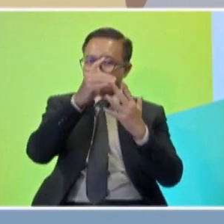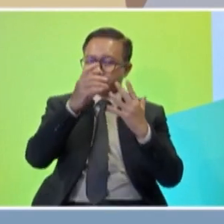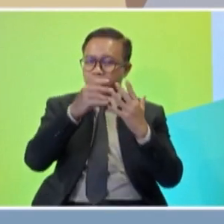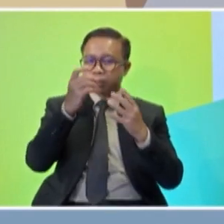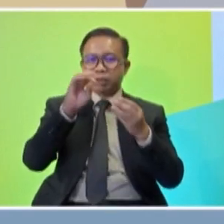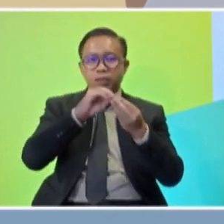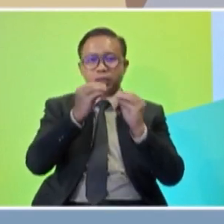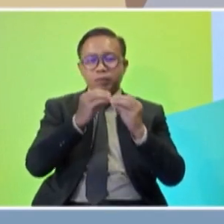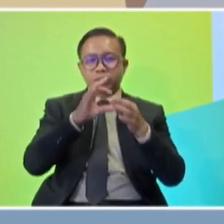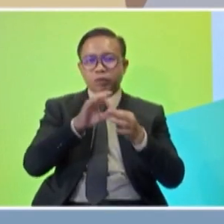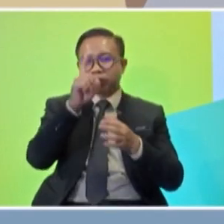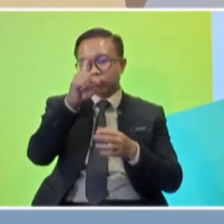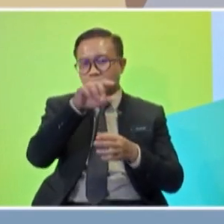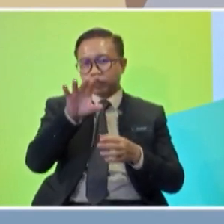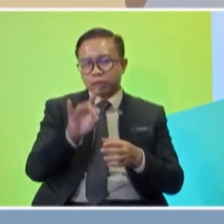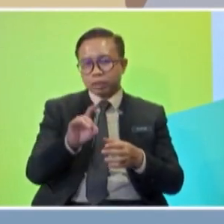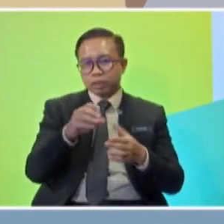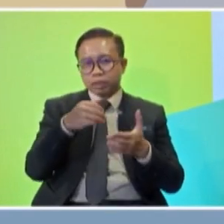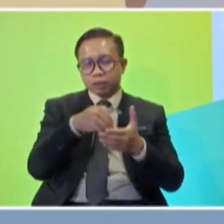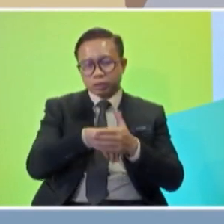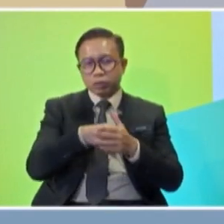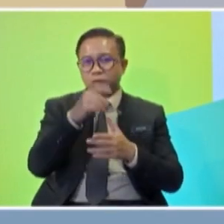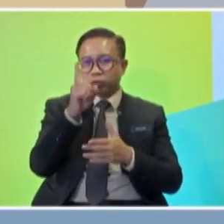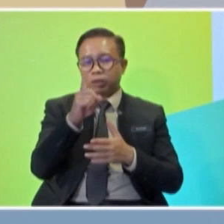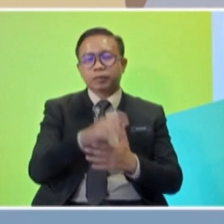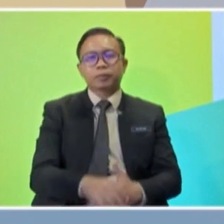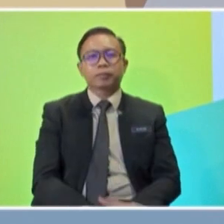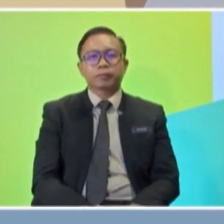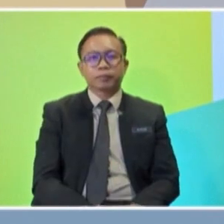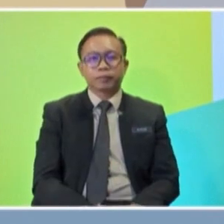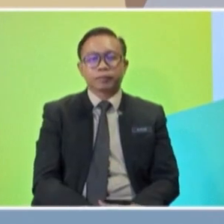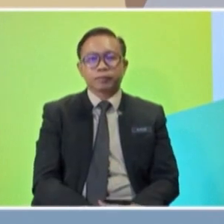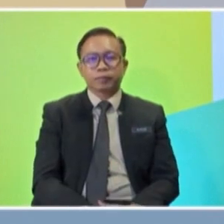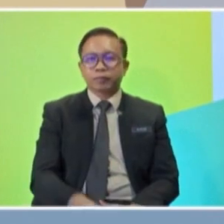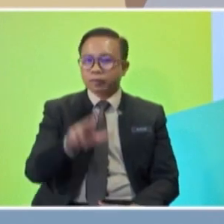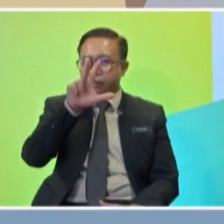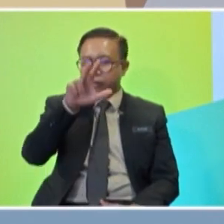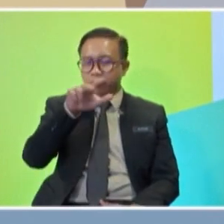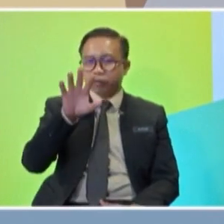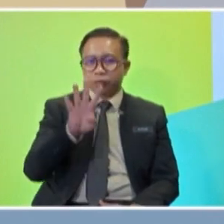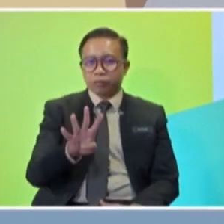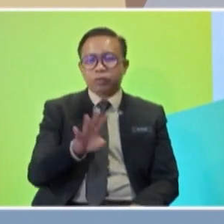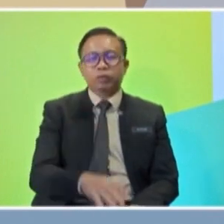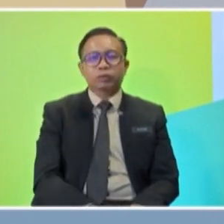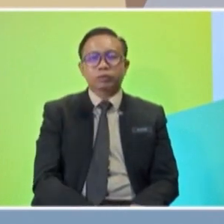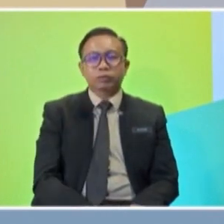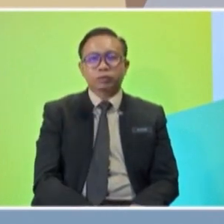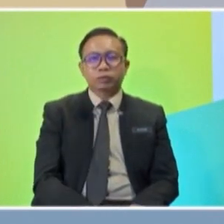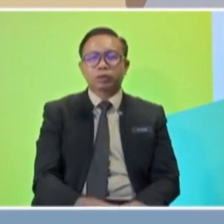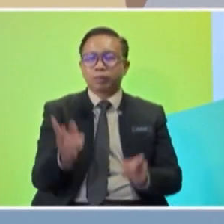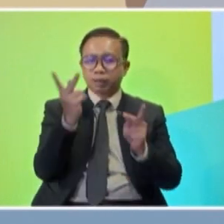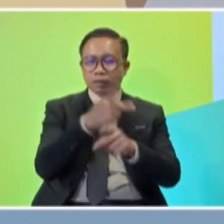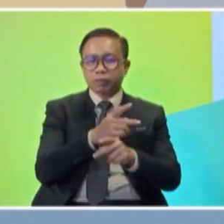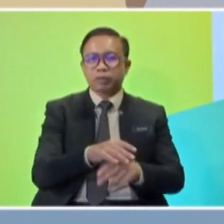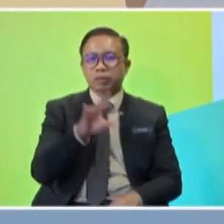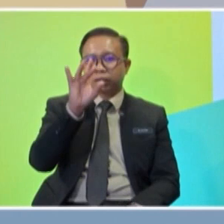the number of 1 over 8 into 1. So it will be 3 over 4 multiplied